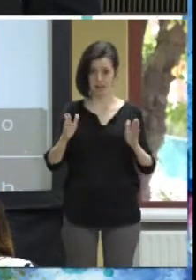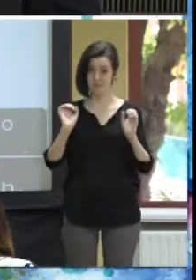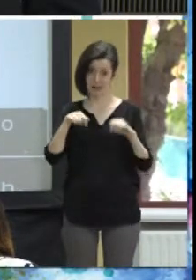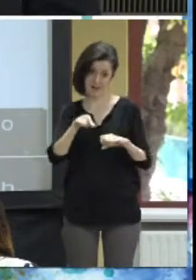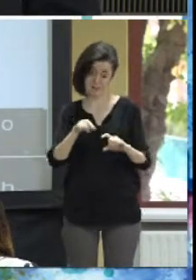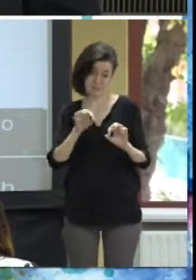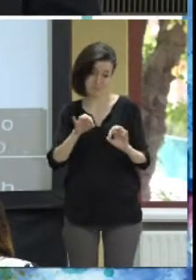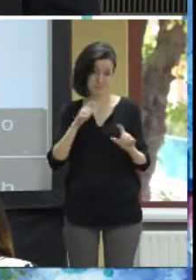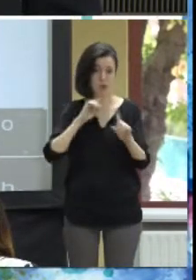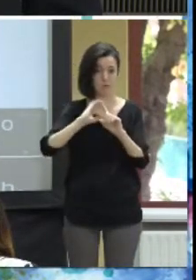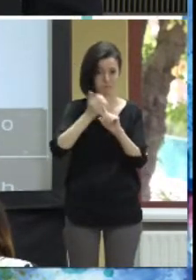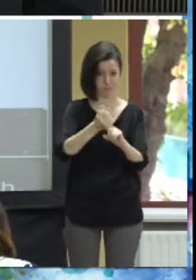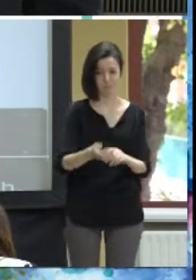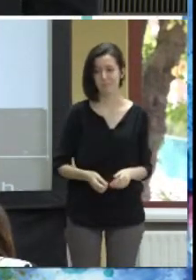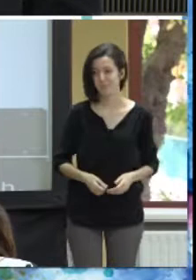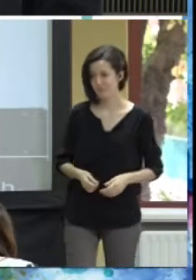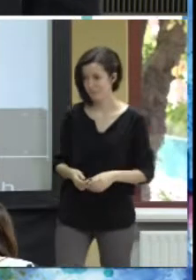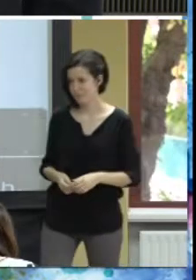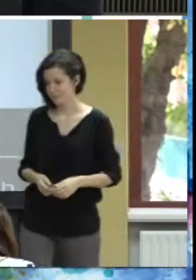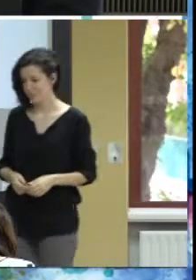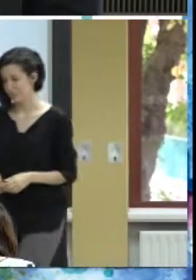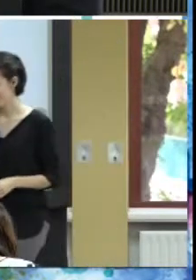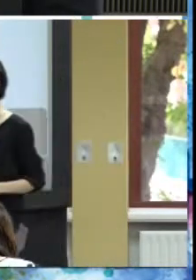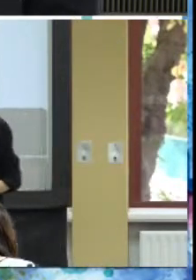go more general and broader.